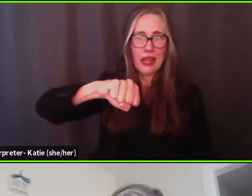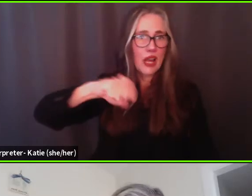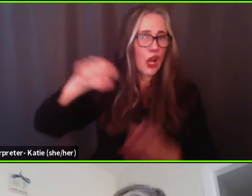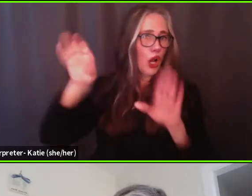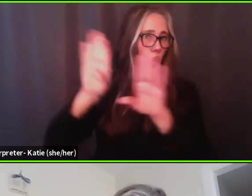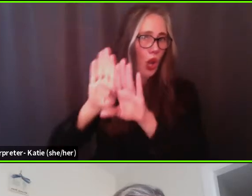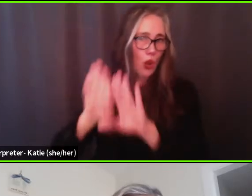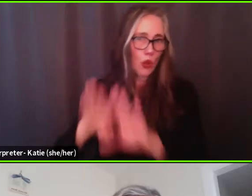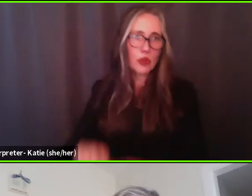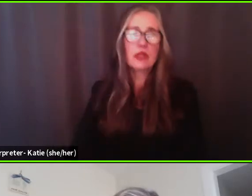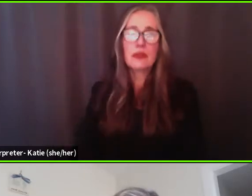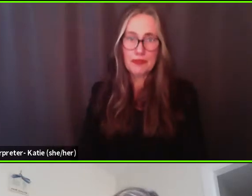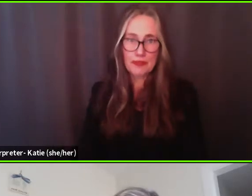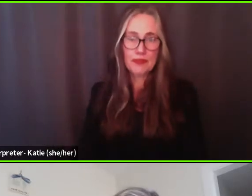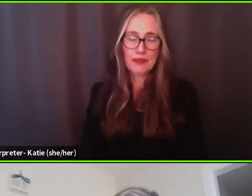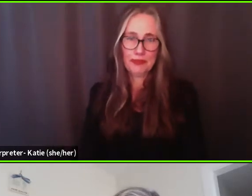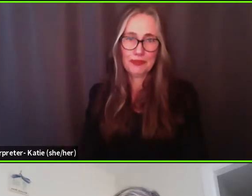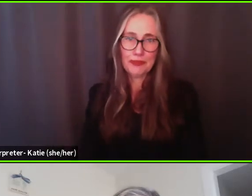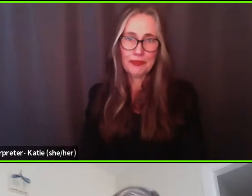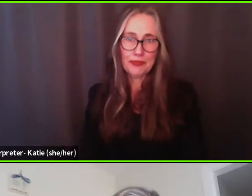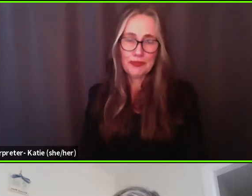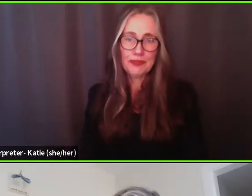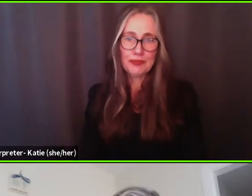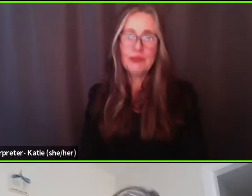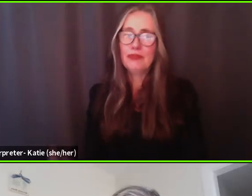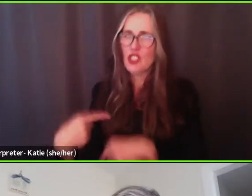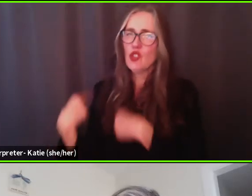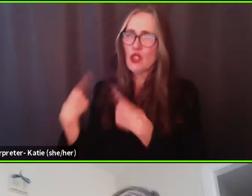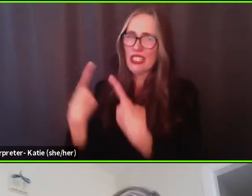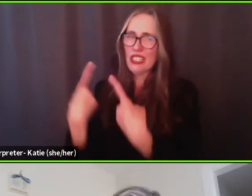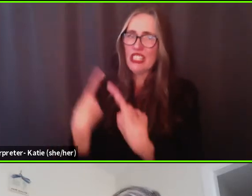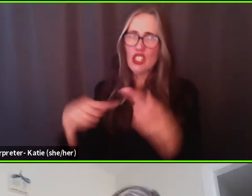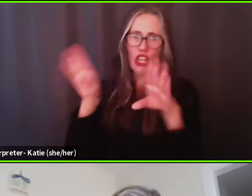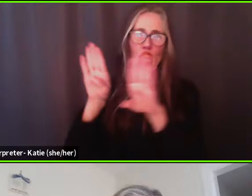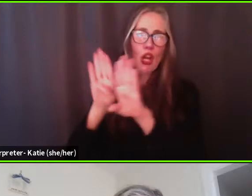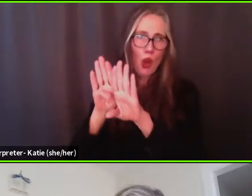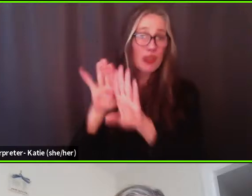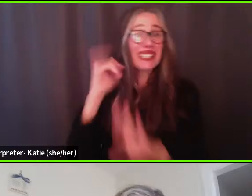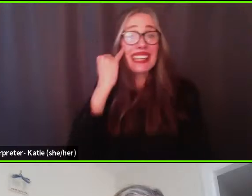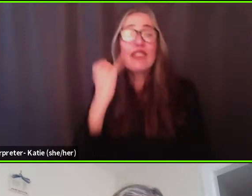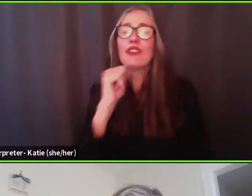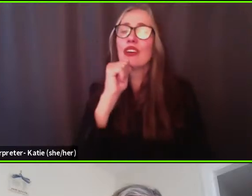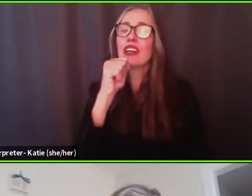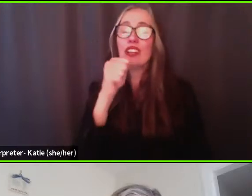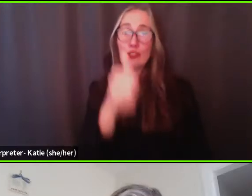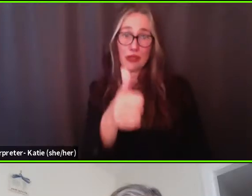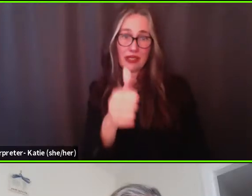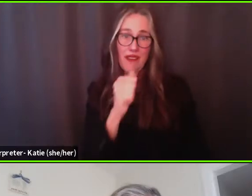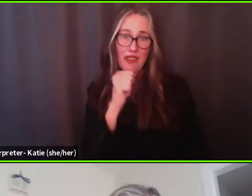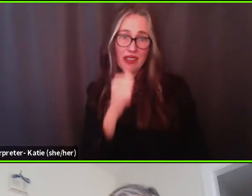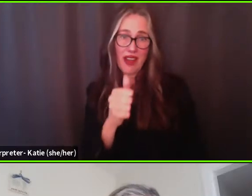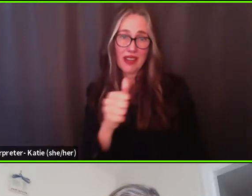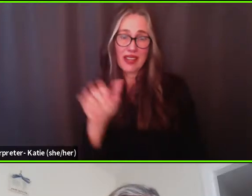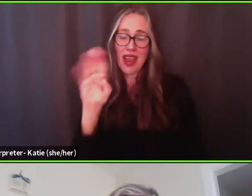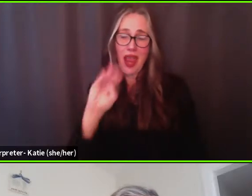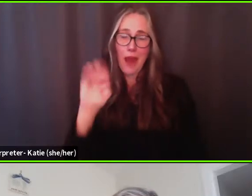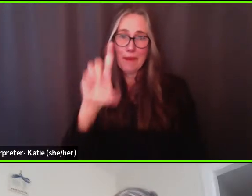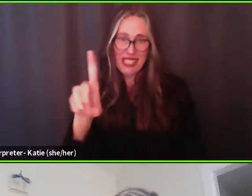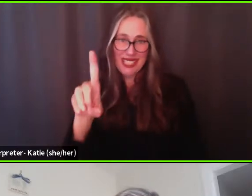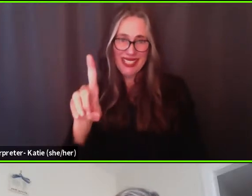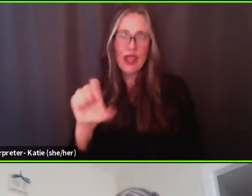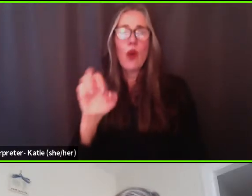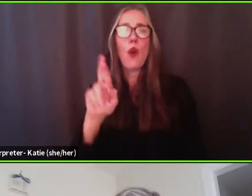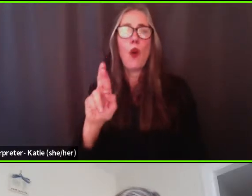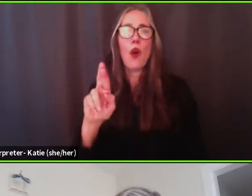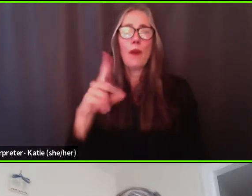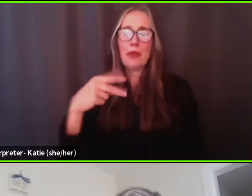that remains closed um to non-mds um or md phds which we are not